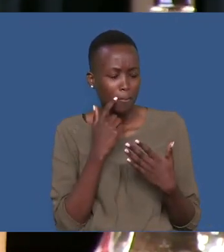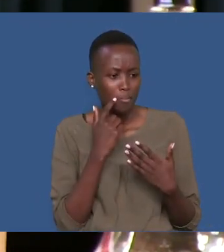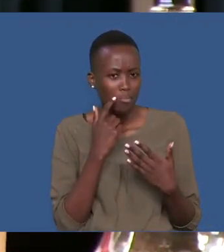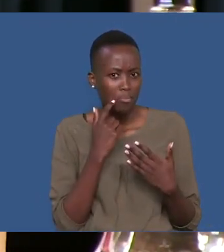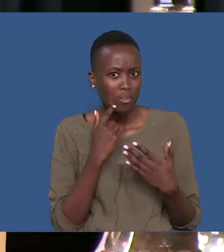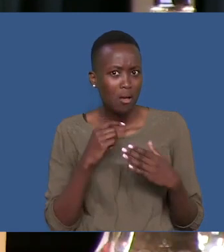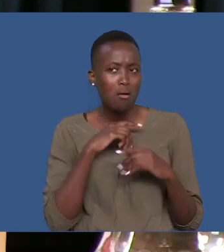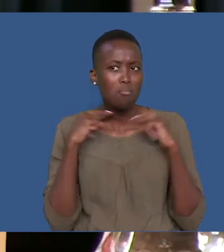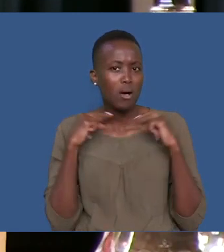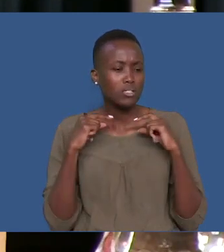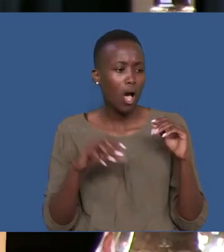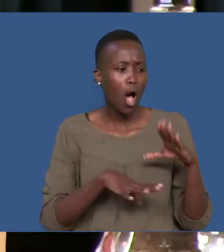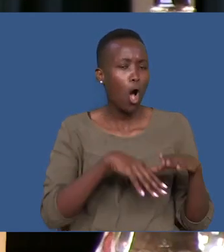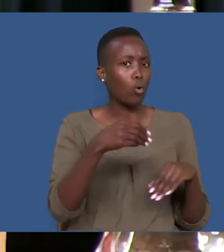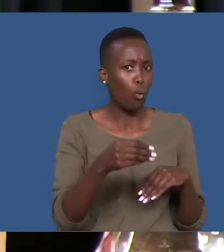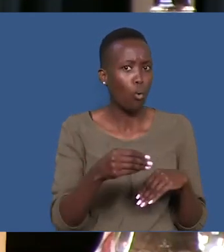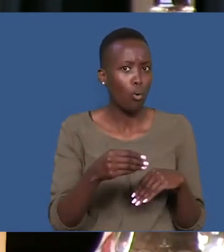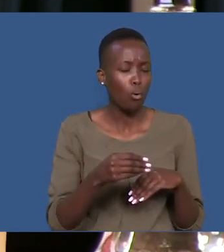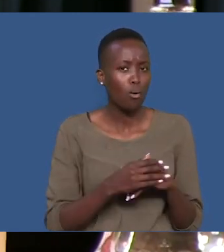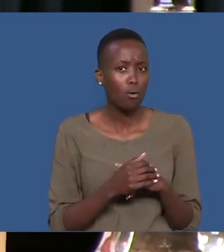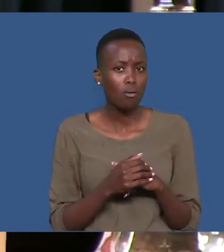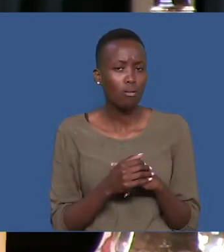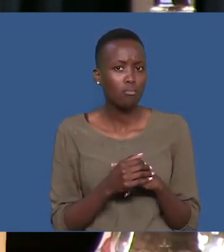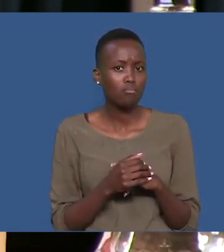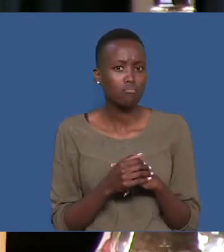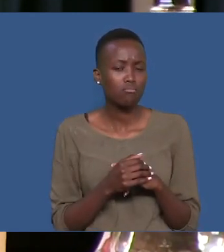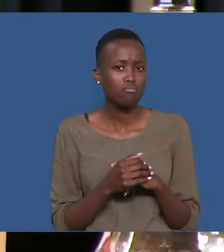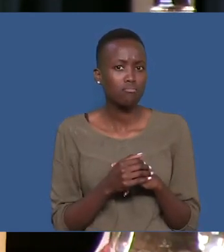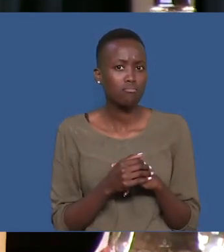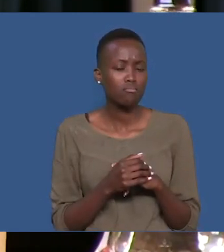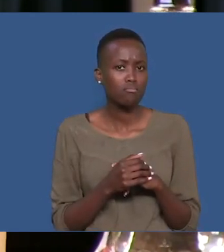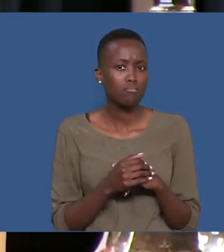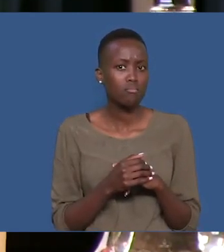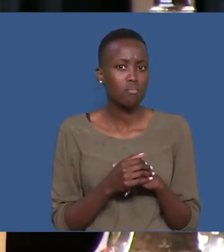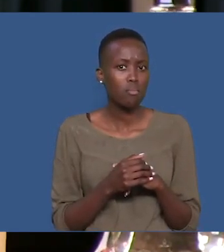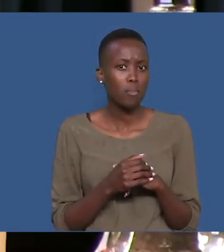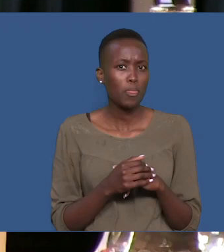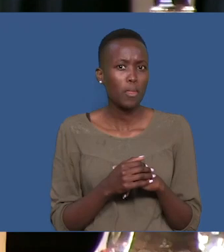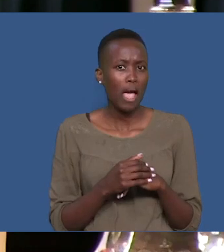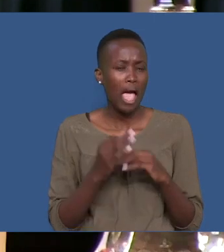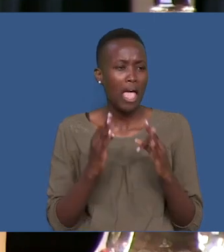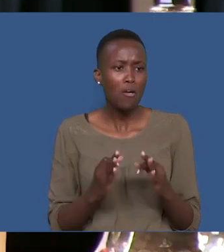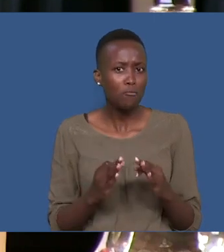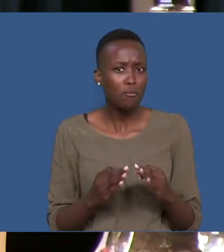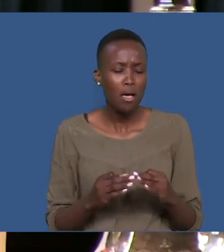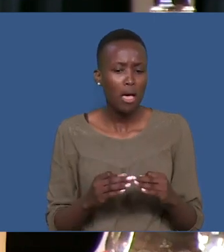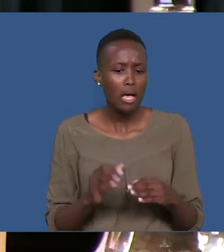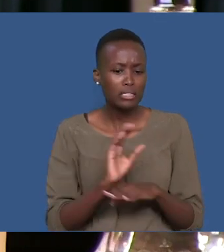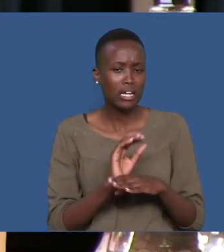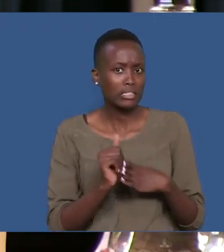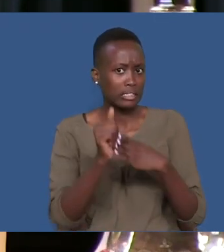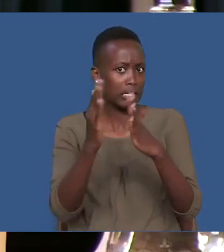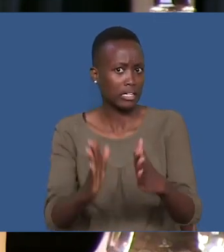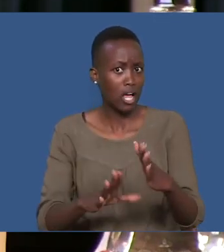you. I believe if it was probably elders in the church who were going out for a function, I